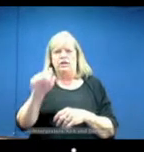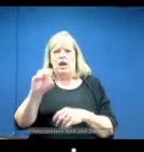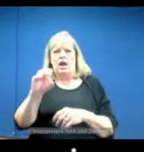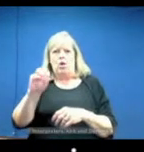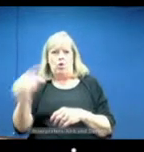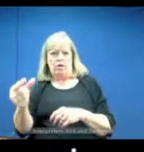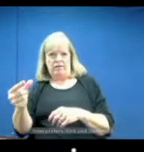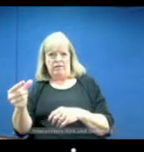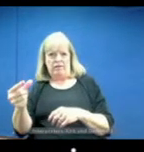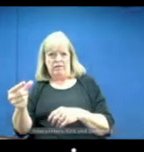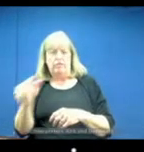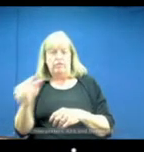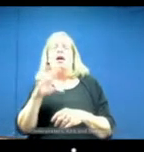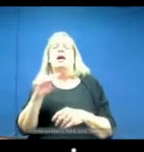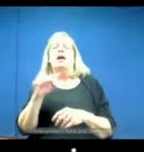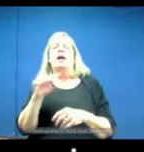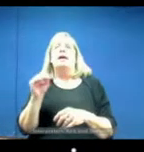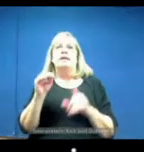there's a